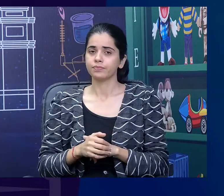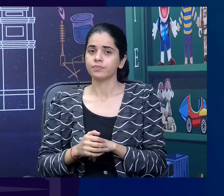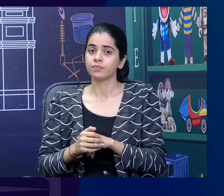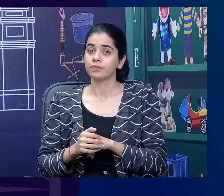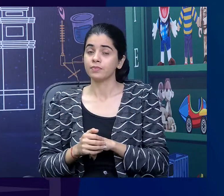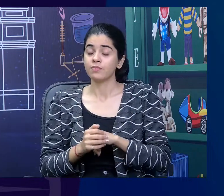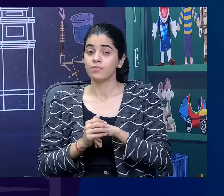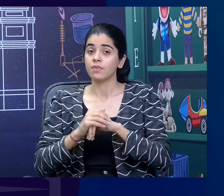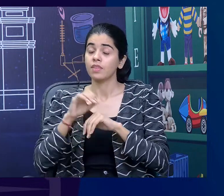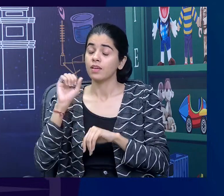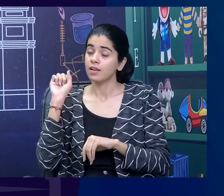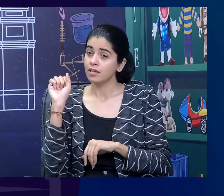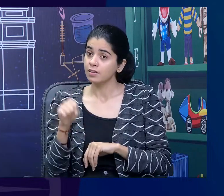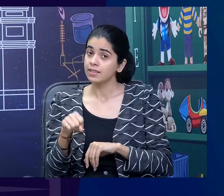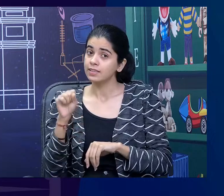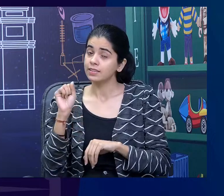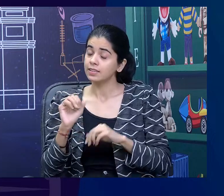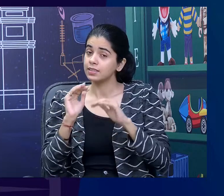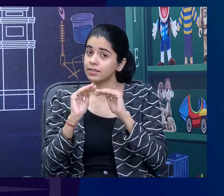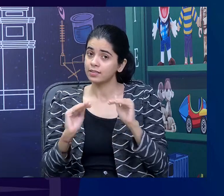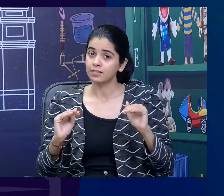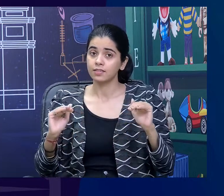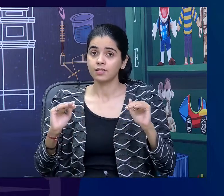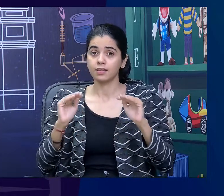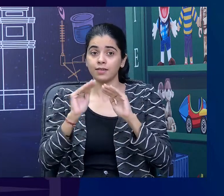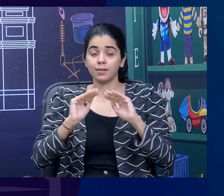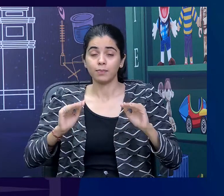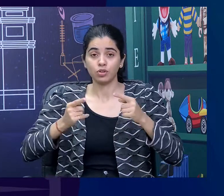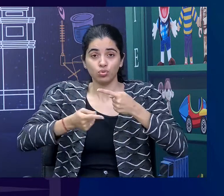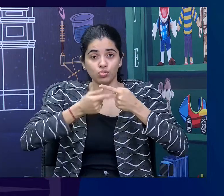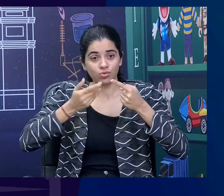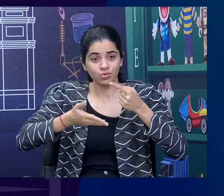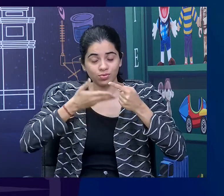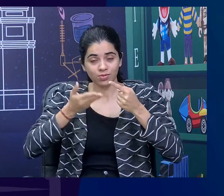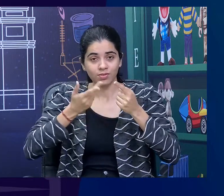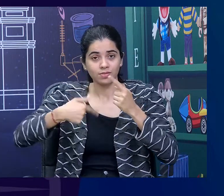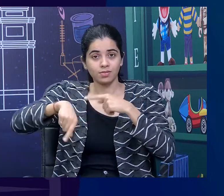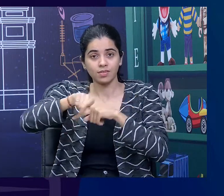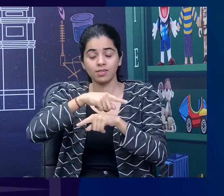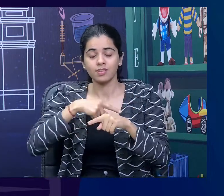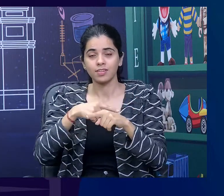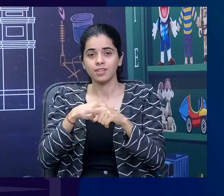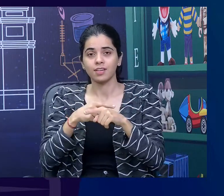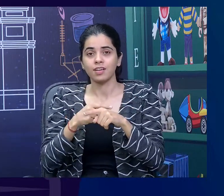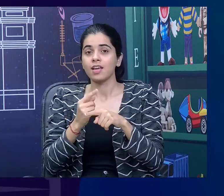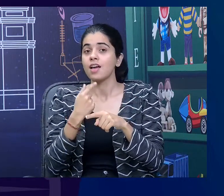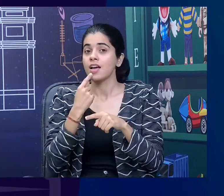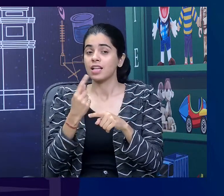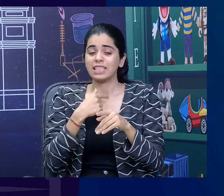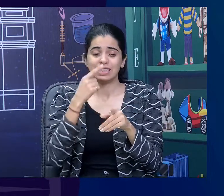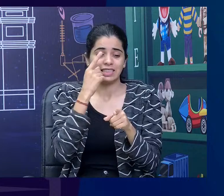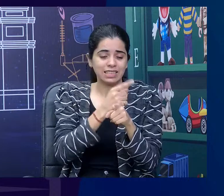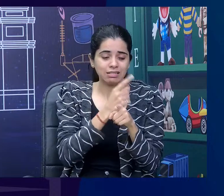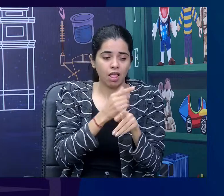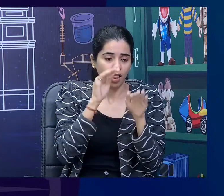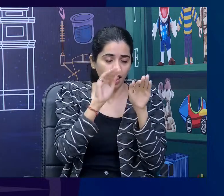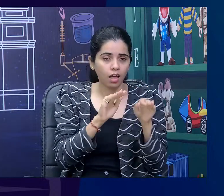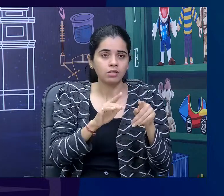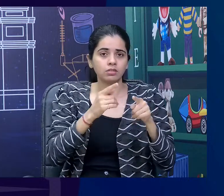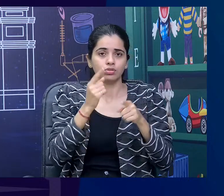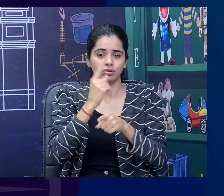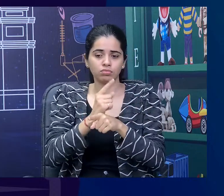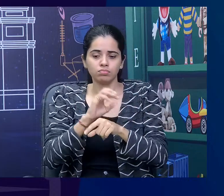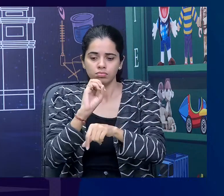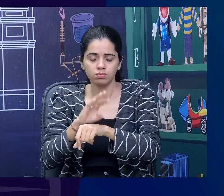Yeah, and the students, yes, definitely. Students have to be trained to do this. Otherwise, they're constantly so dependent on the teacher telling everything to